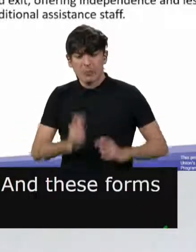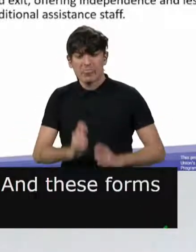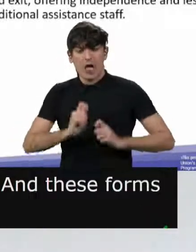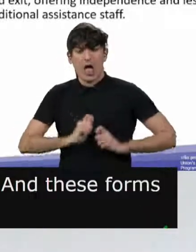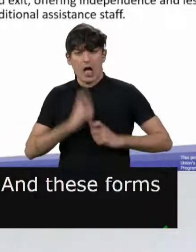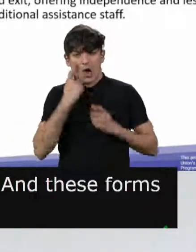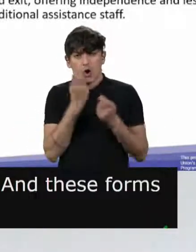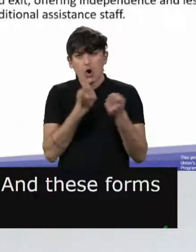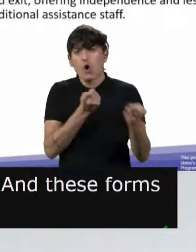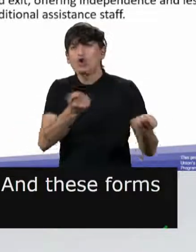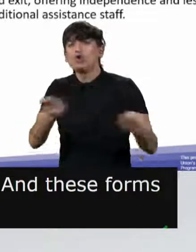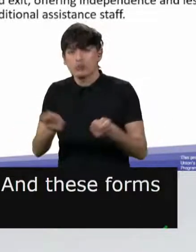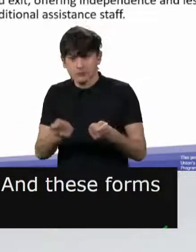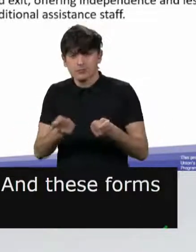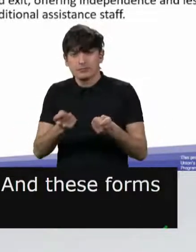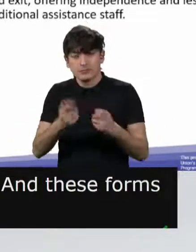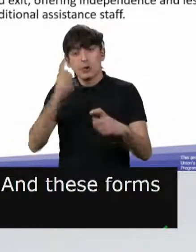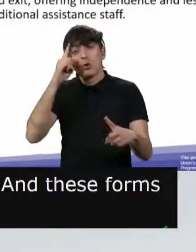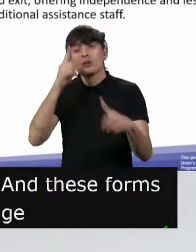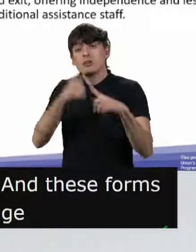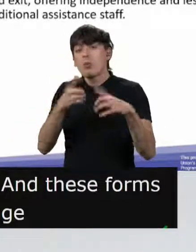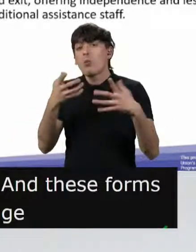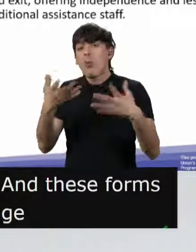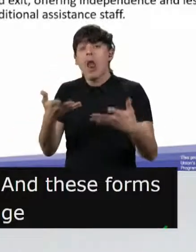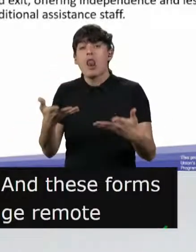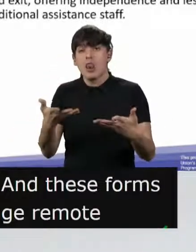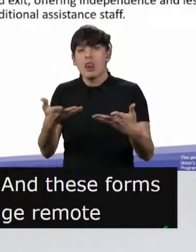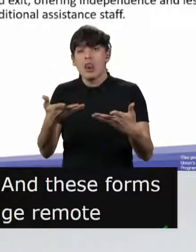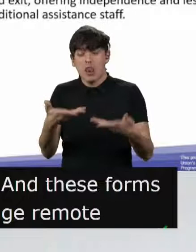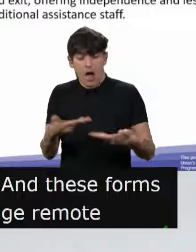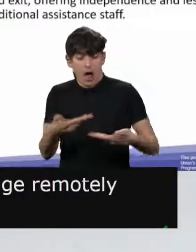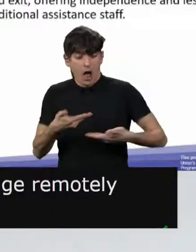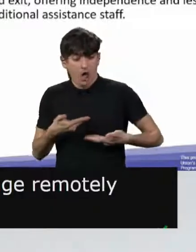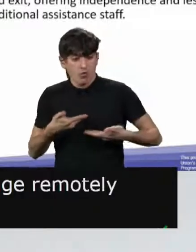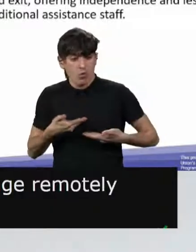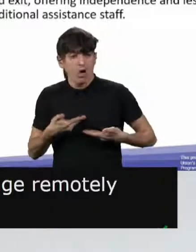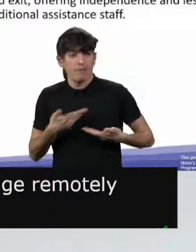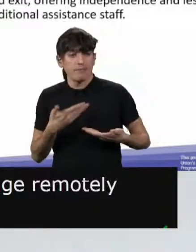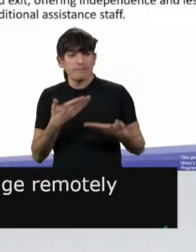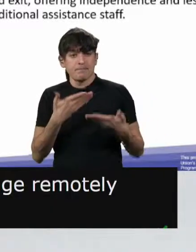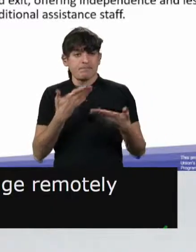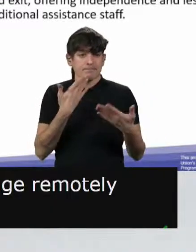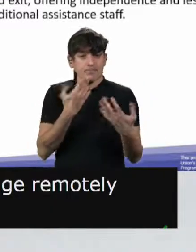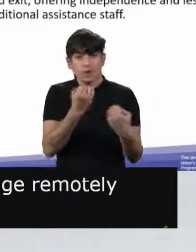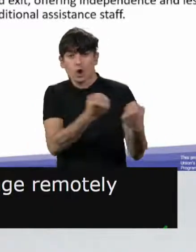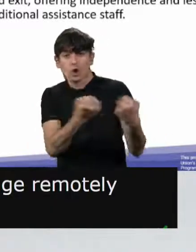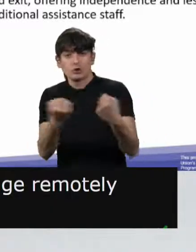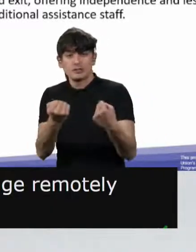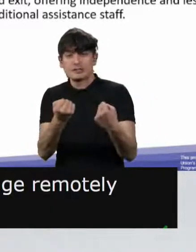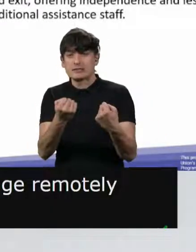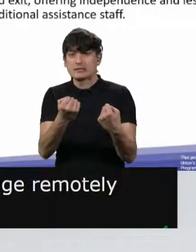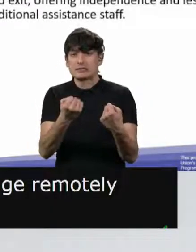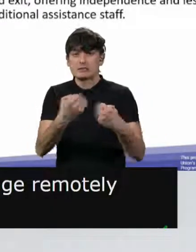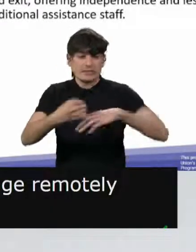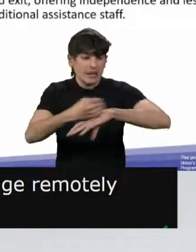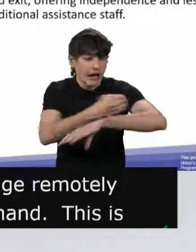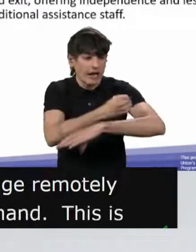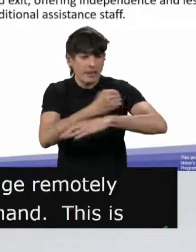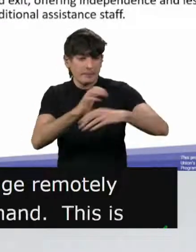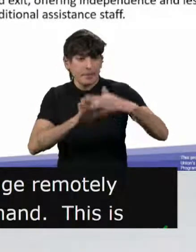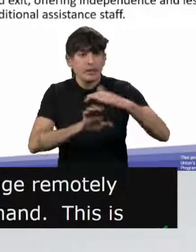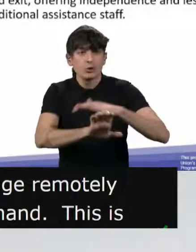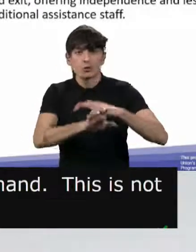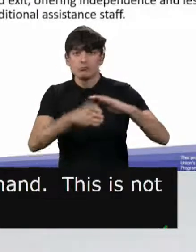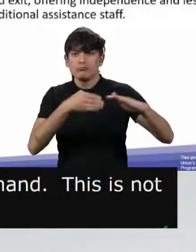powered ramps to help board vehicles on demand. And this isn't that different to the way in which we can use wearables already